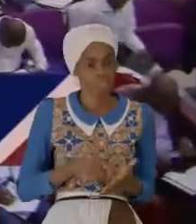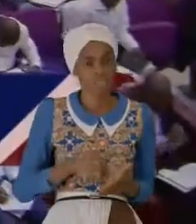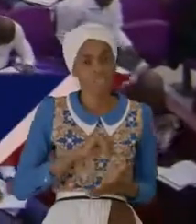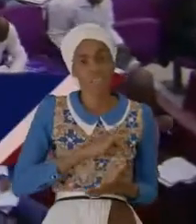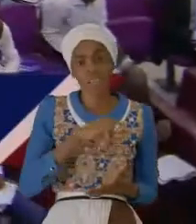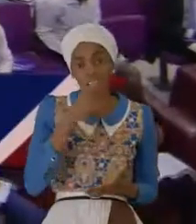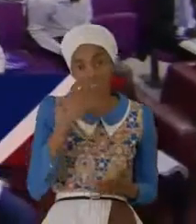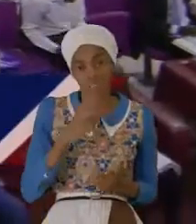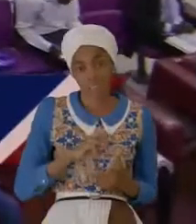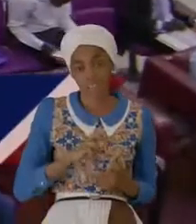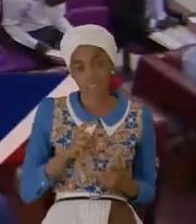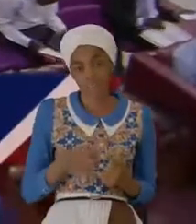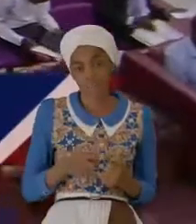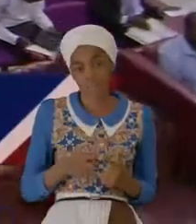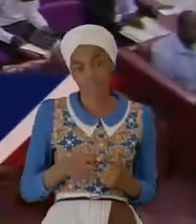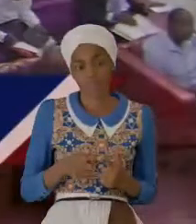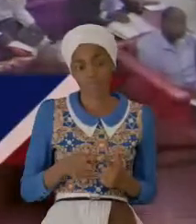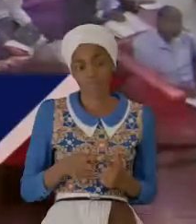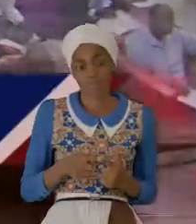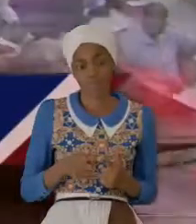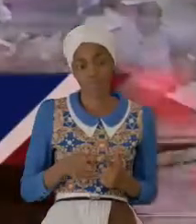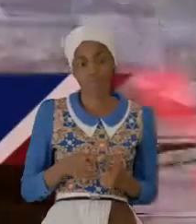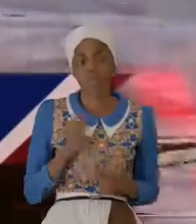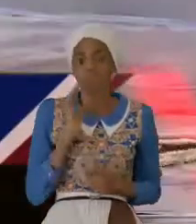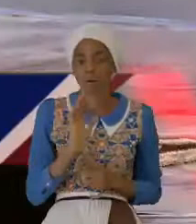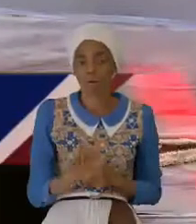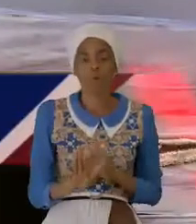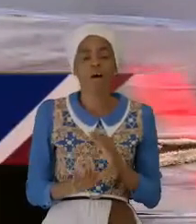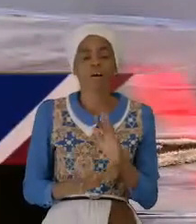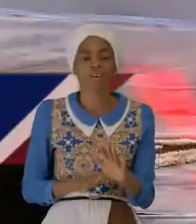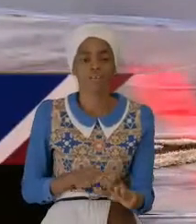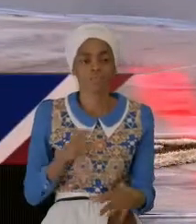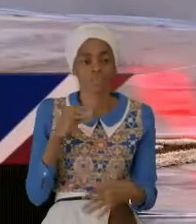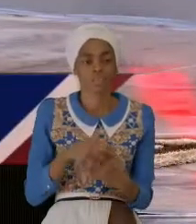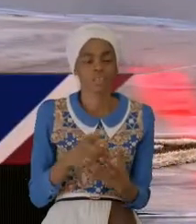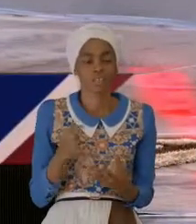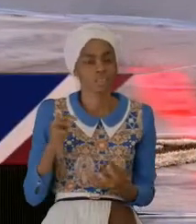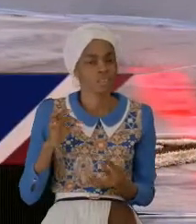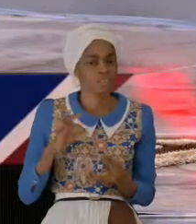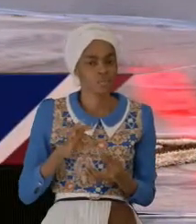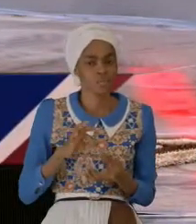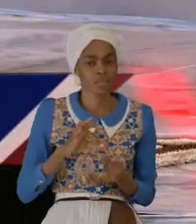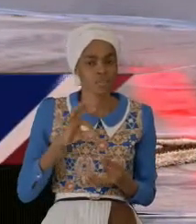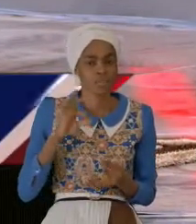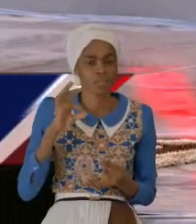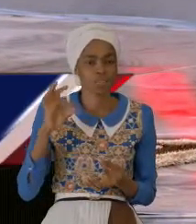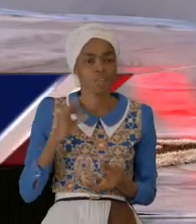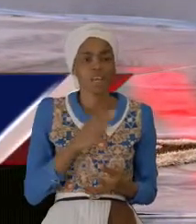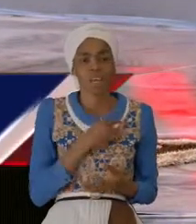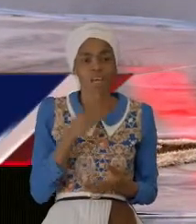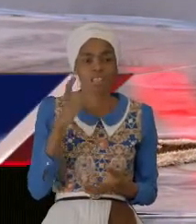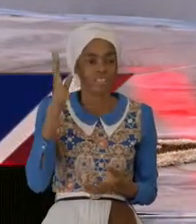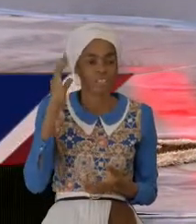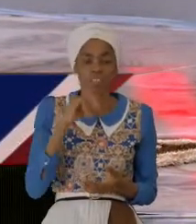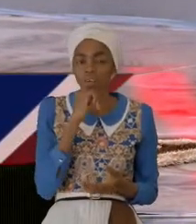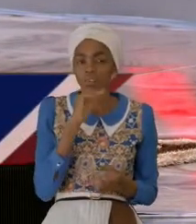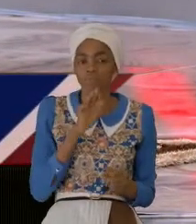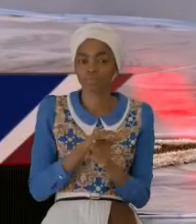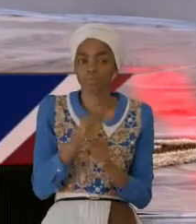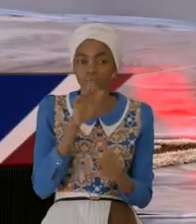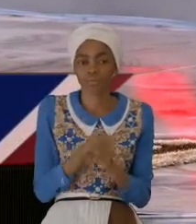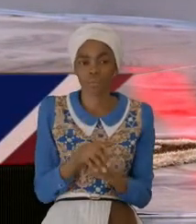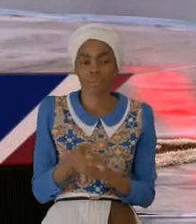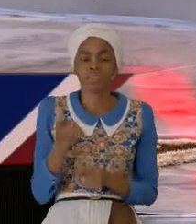I say then walk in the spirit and you shall not fulfill